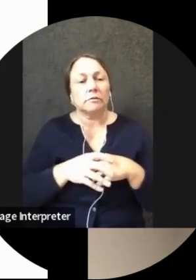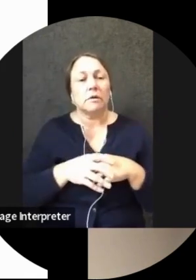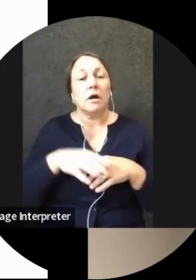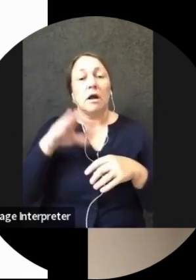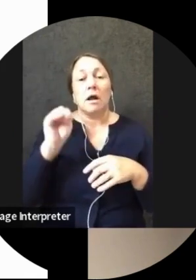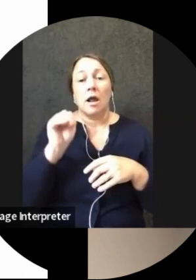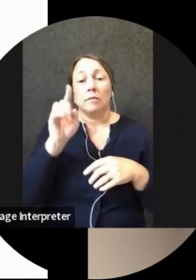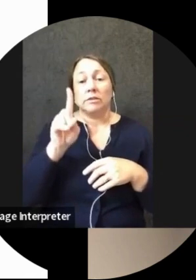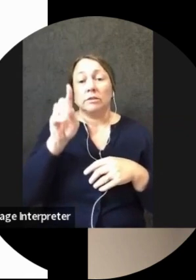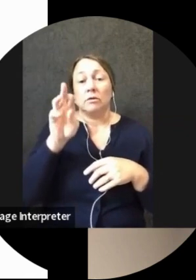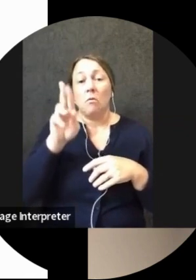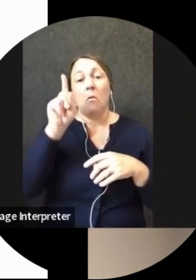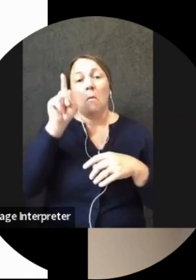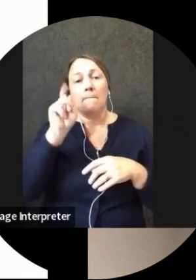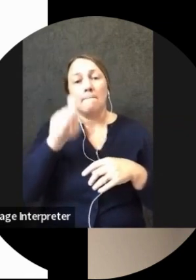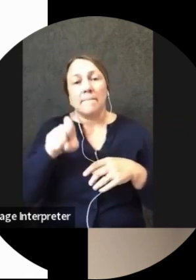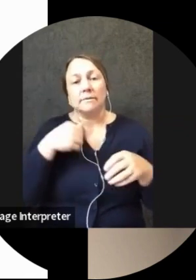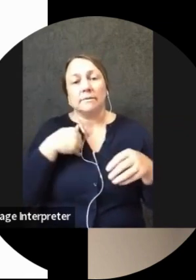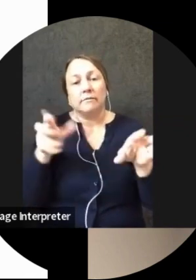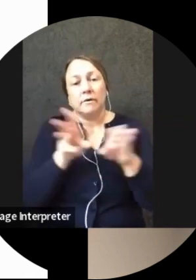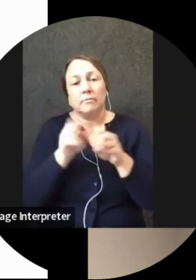within 10 days of the